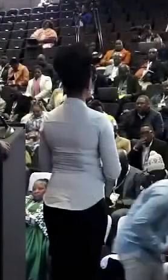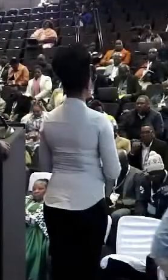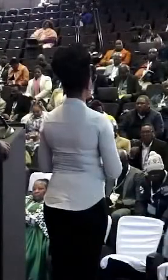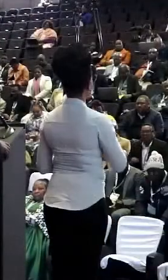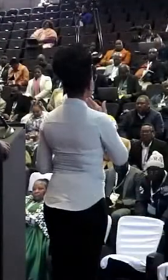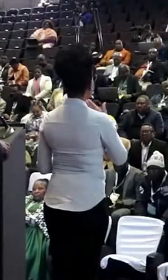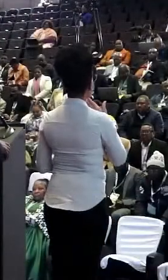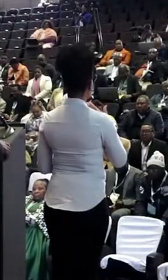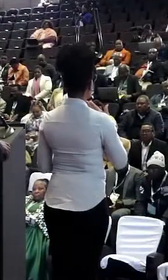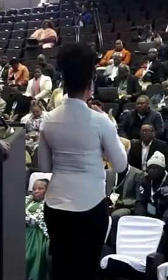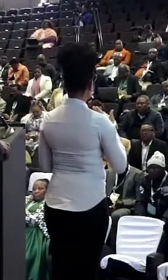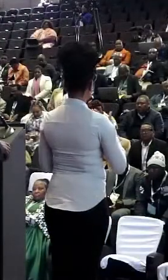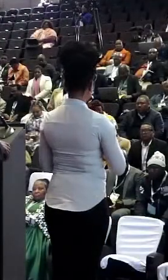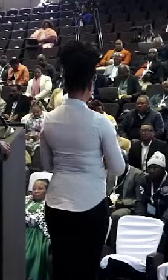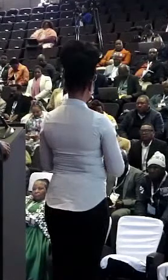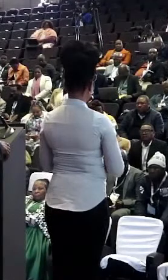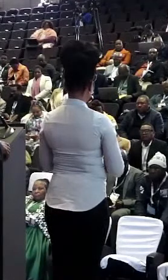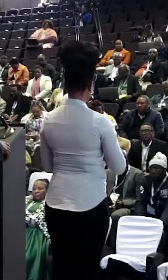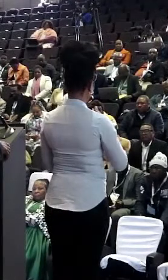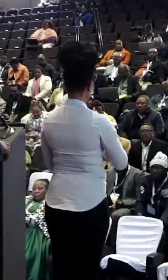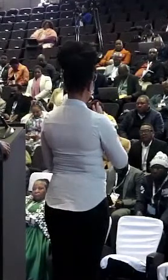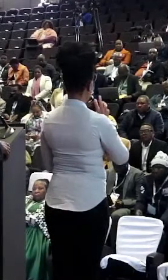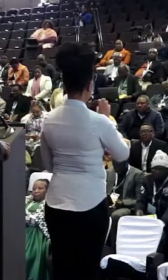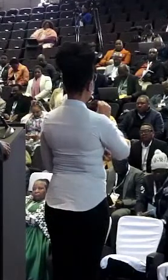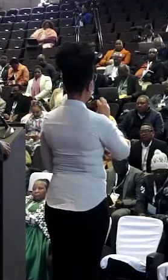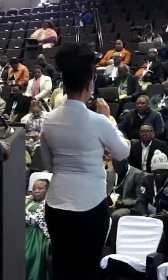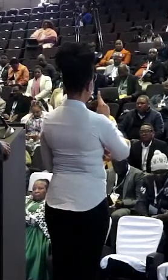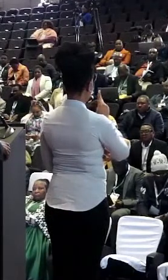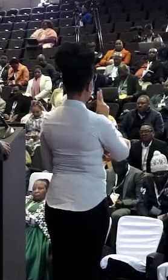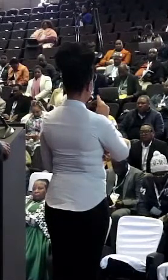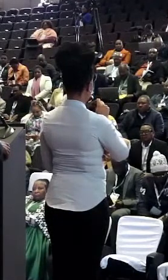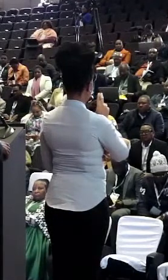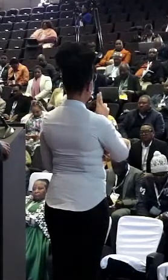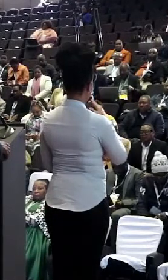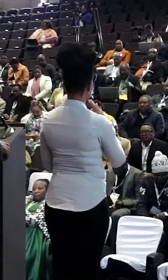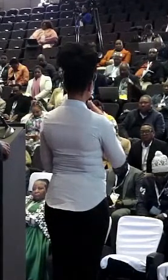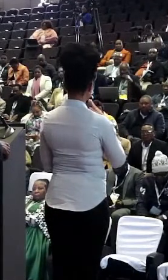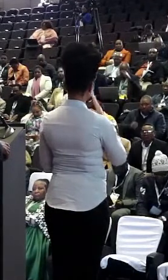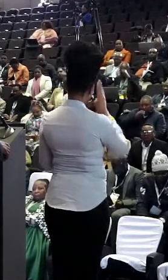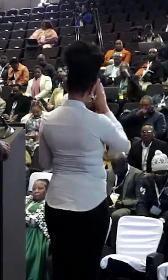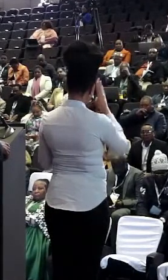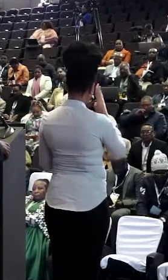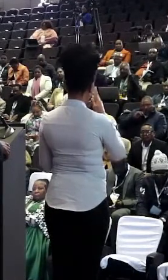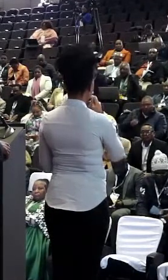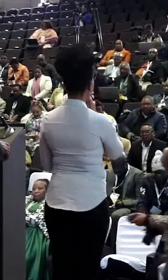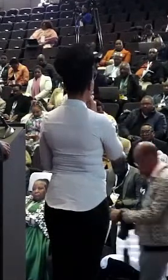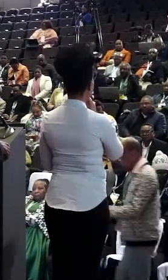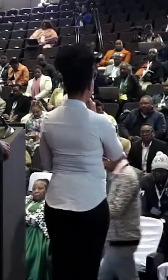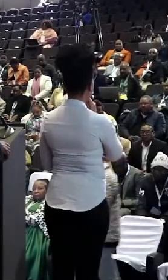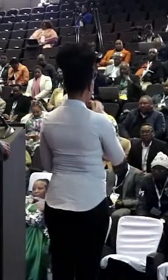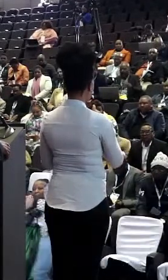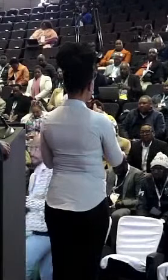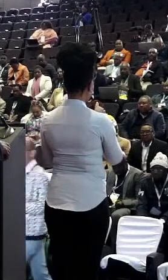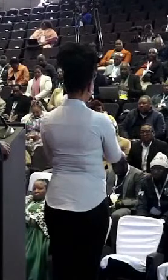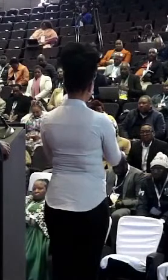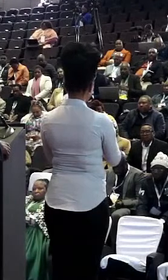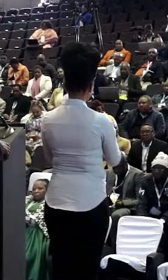Thanks a lot, Mr. Kutu. Good morning to the leadership in first